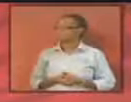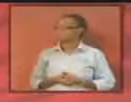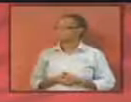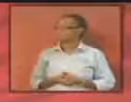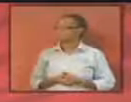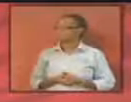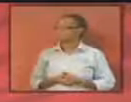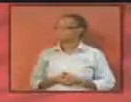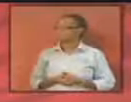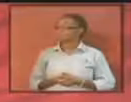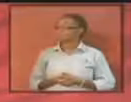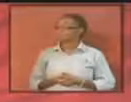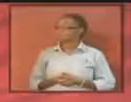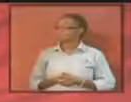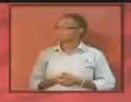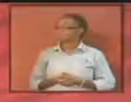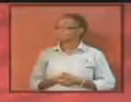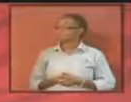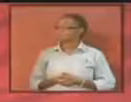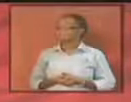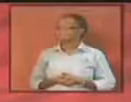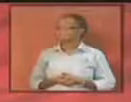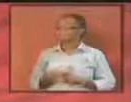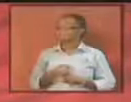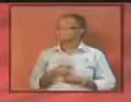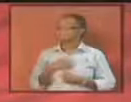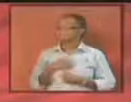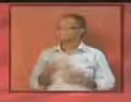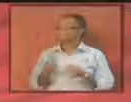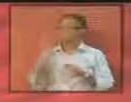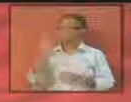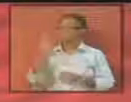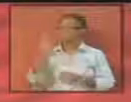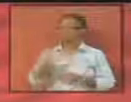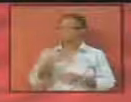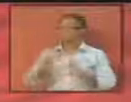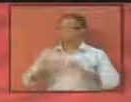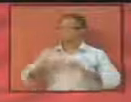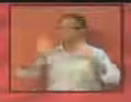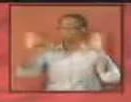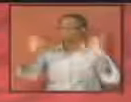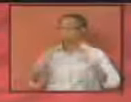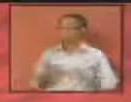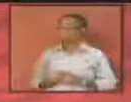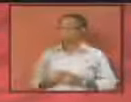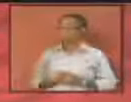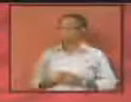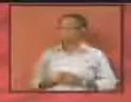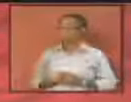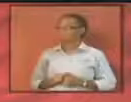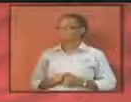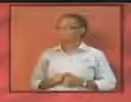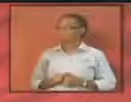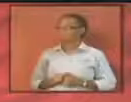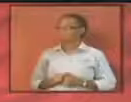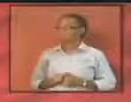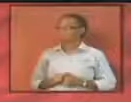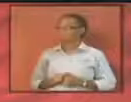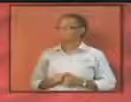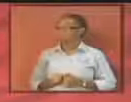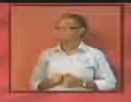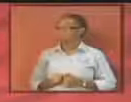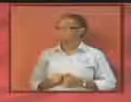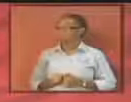all right, so if we can get the second graph that I showed. Right, so this sort of when